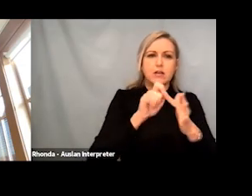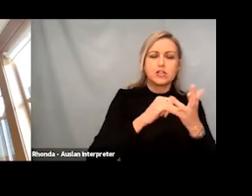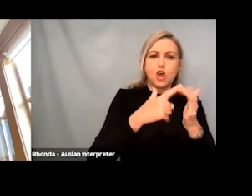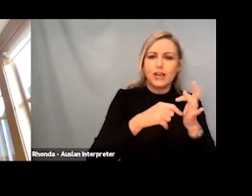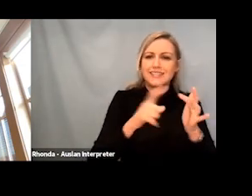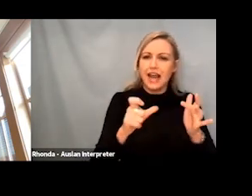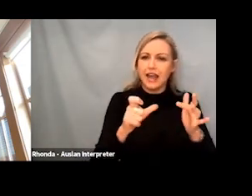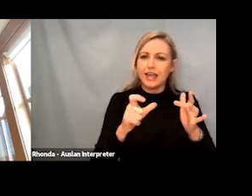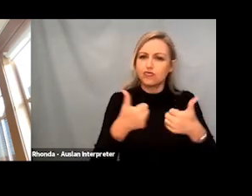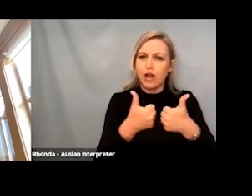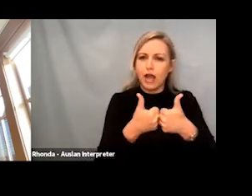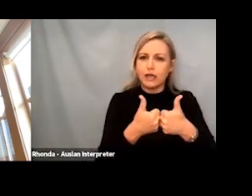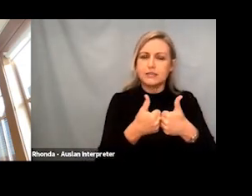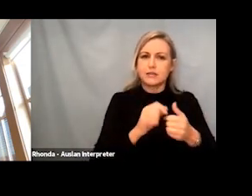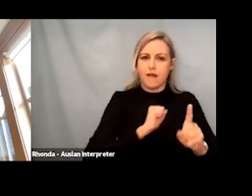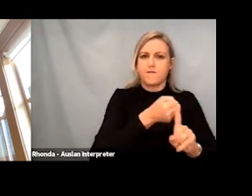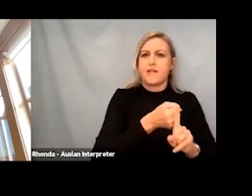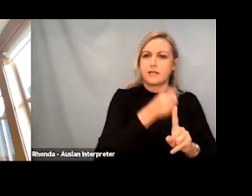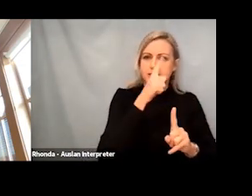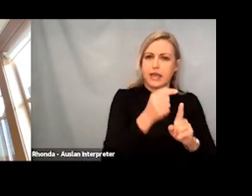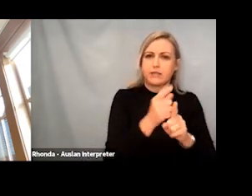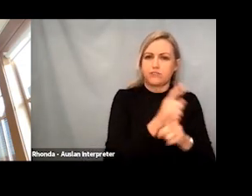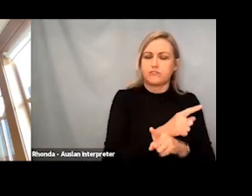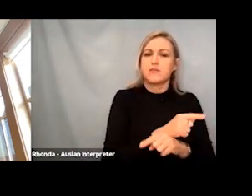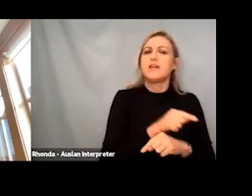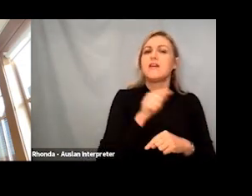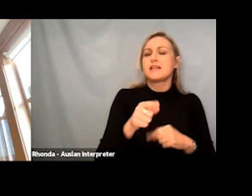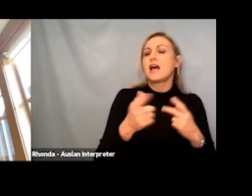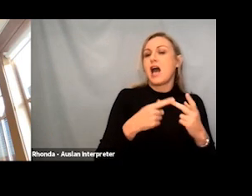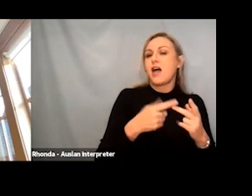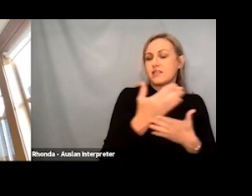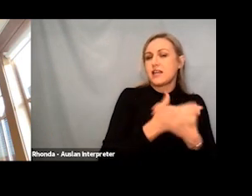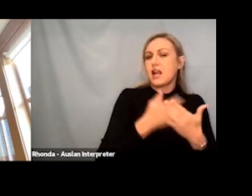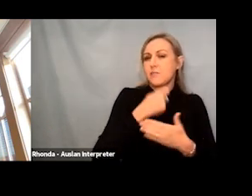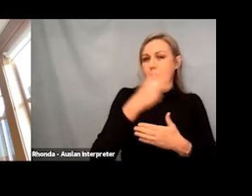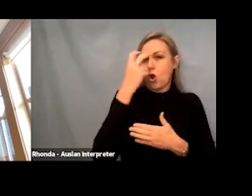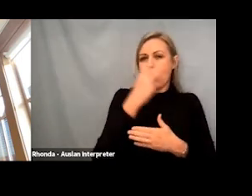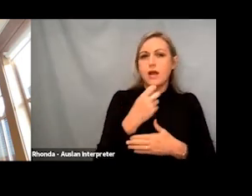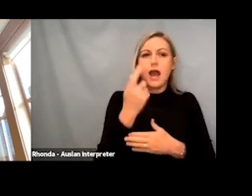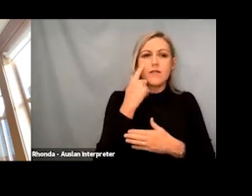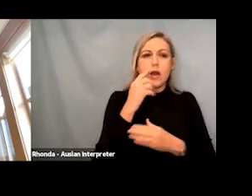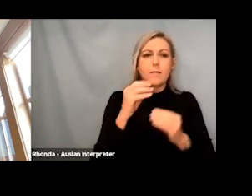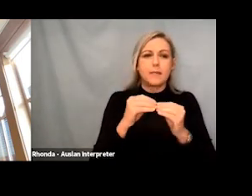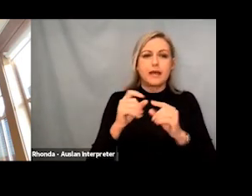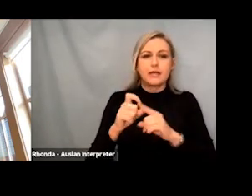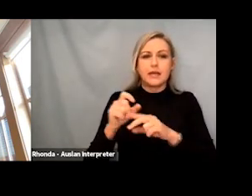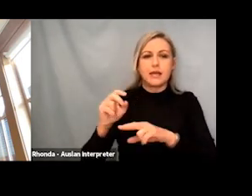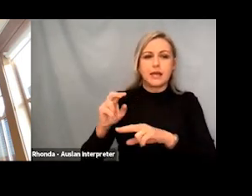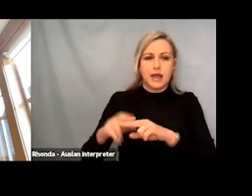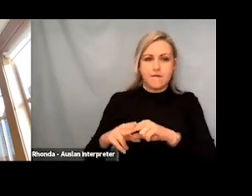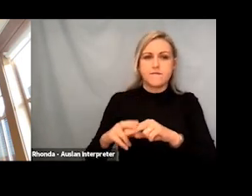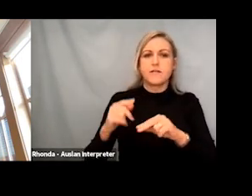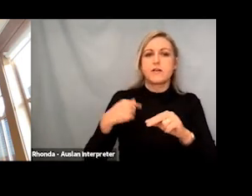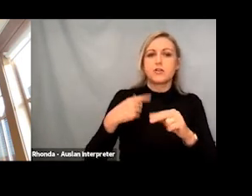compounds. But we could look at other markers. This is an older study looking at BDNF as a marker of neuroplasticity. I present this